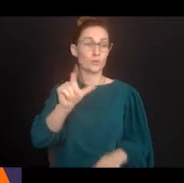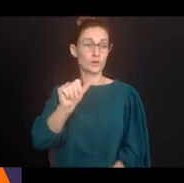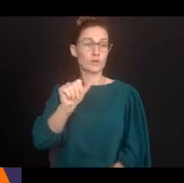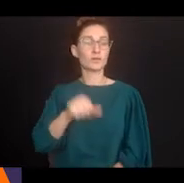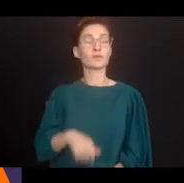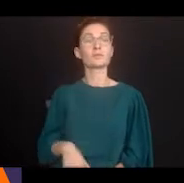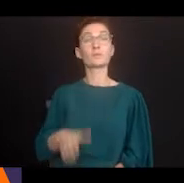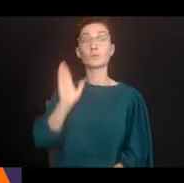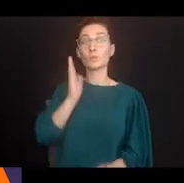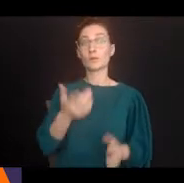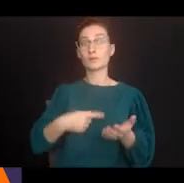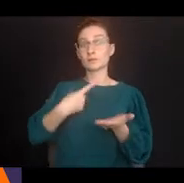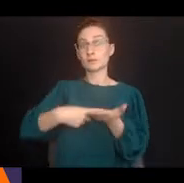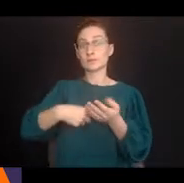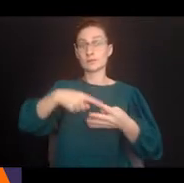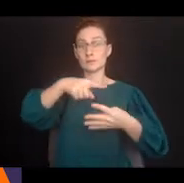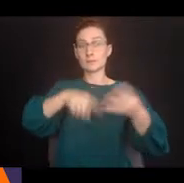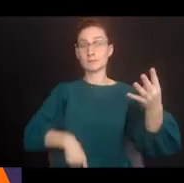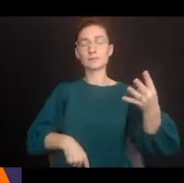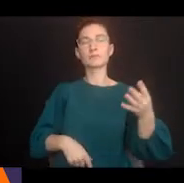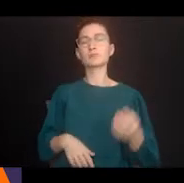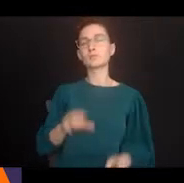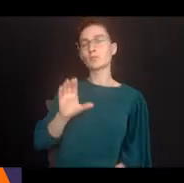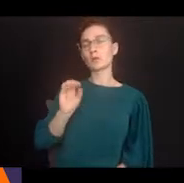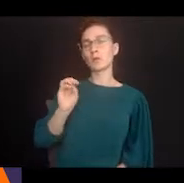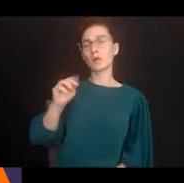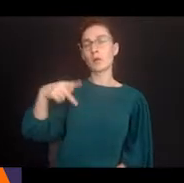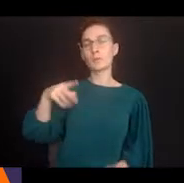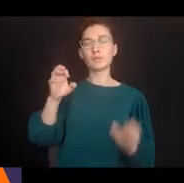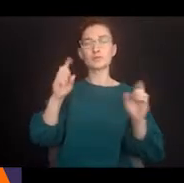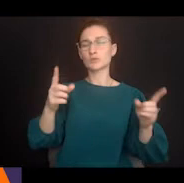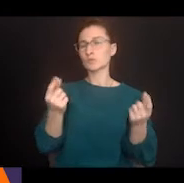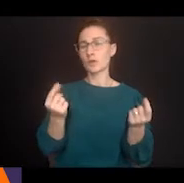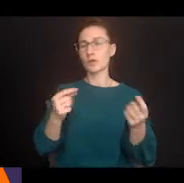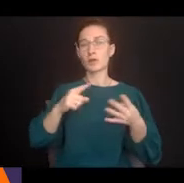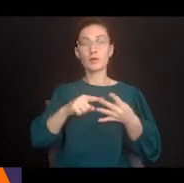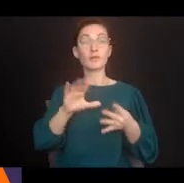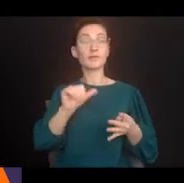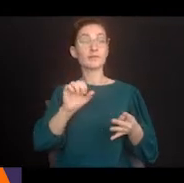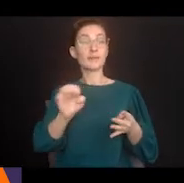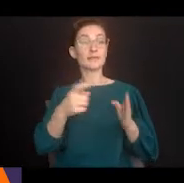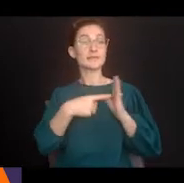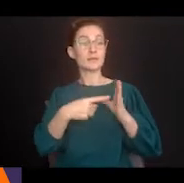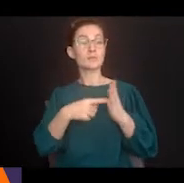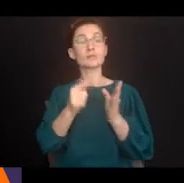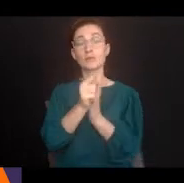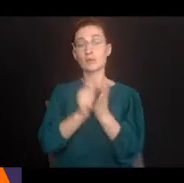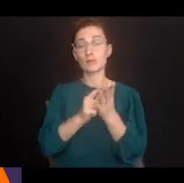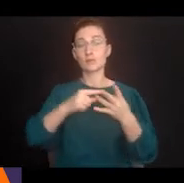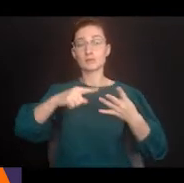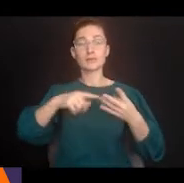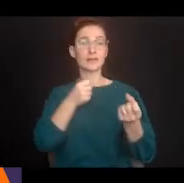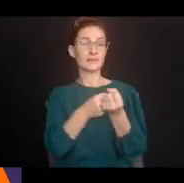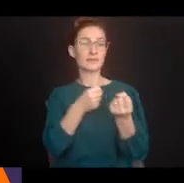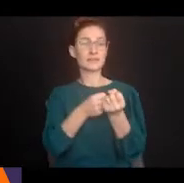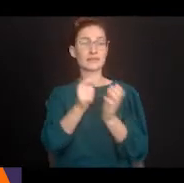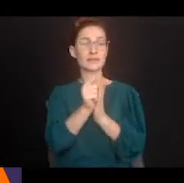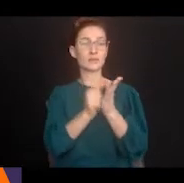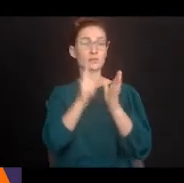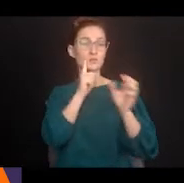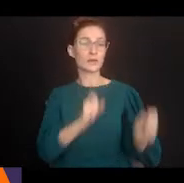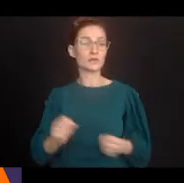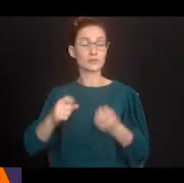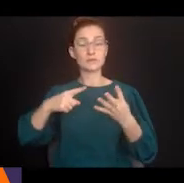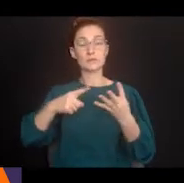What we will cover: what is compensatory education, case examples and laws, advocacy and legal strategies,